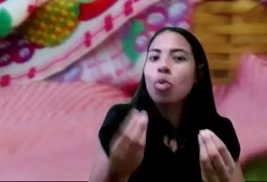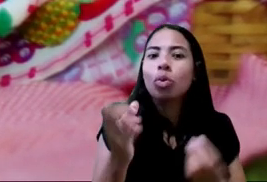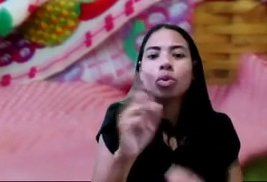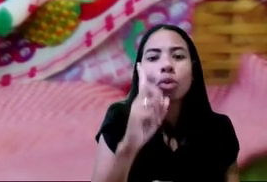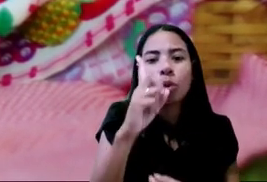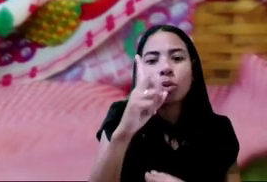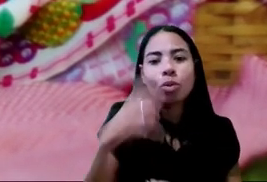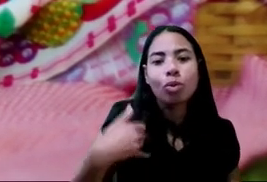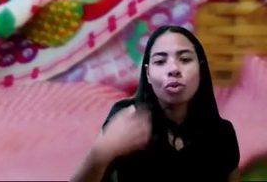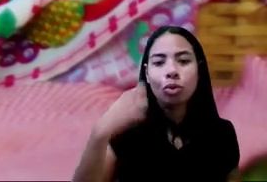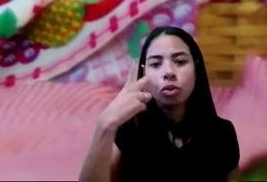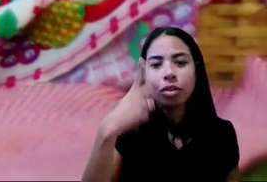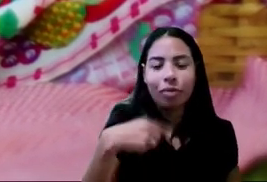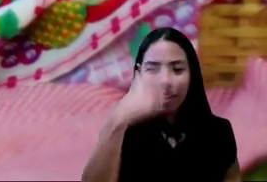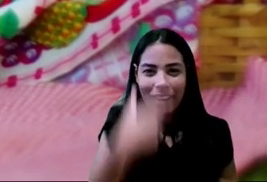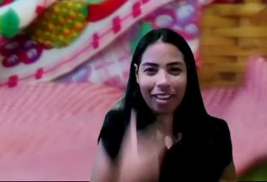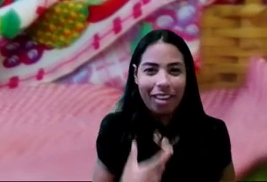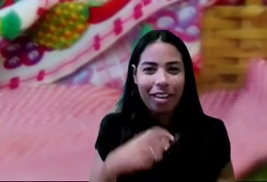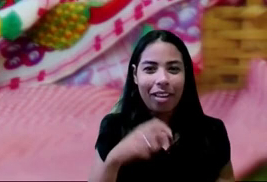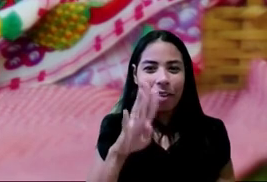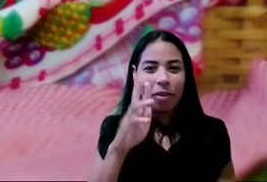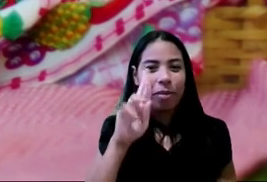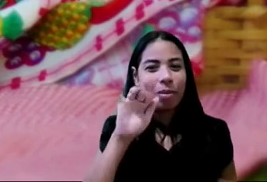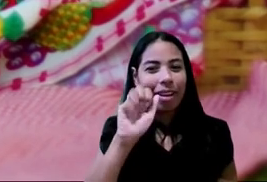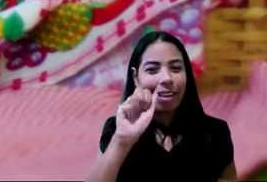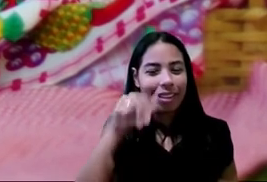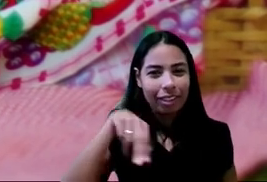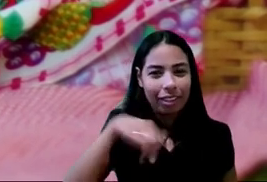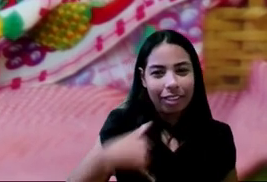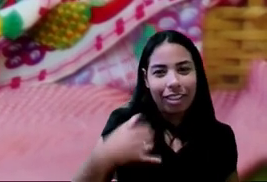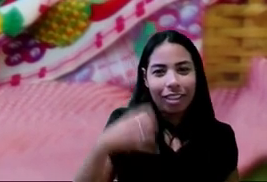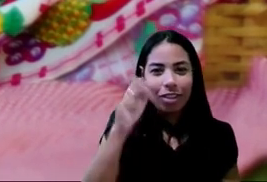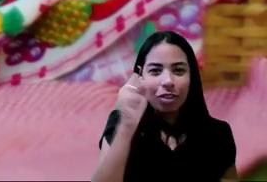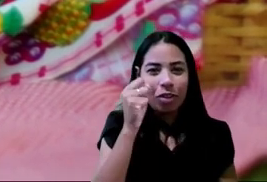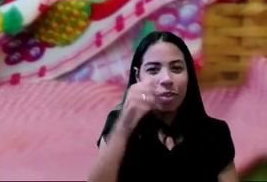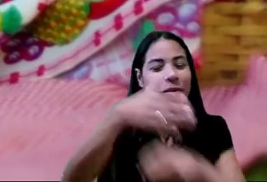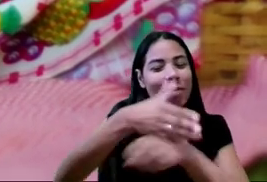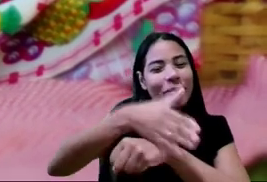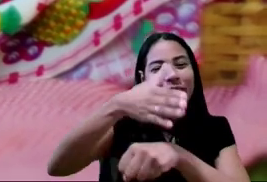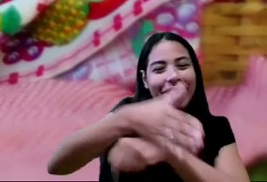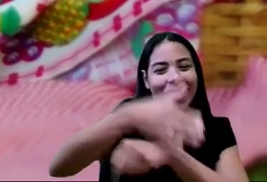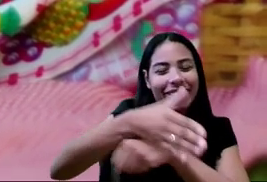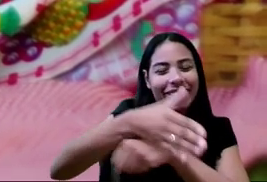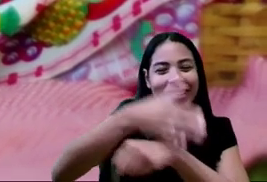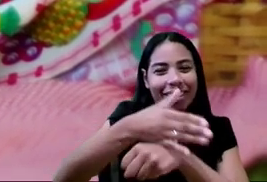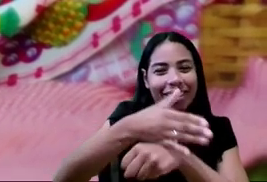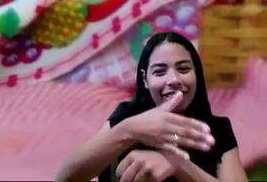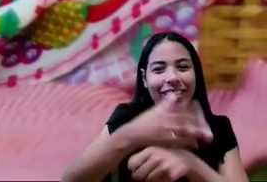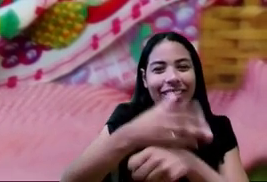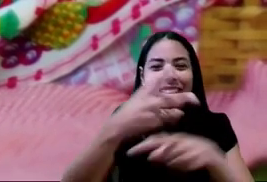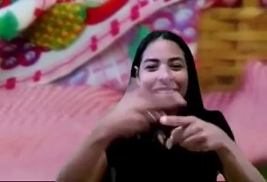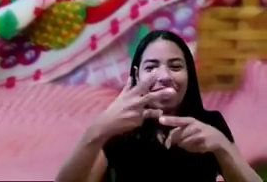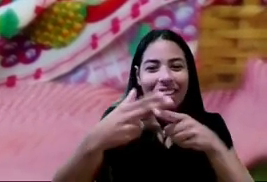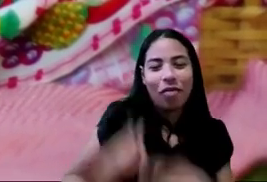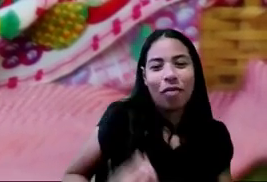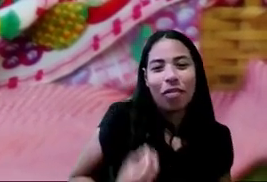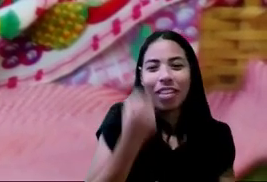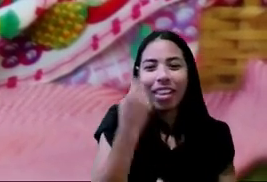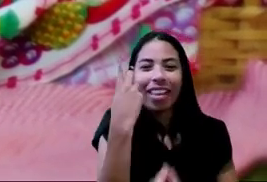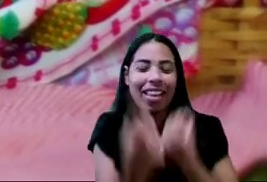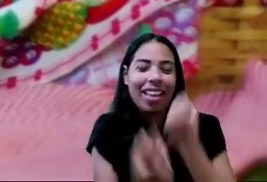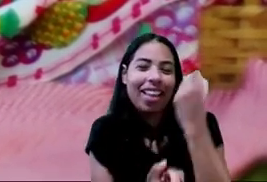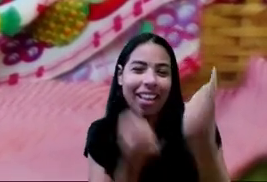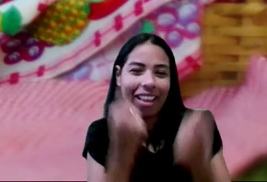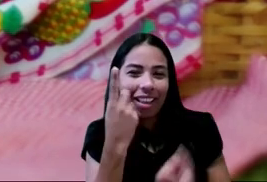reach 1 year old. I'm Brian, I'm 8 years old, and I'm participating in a